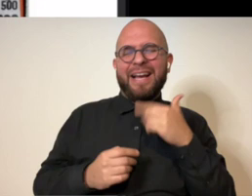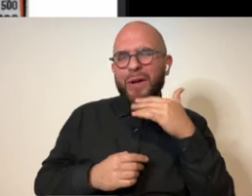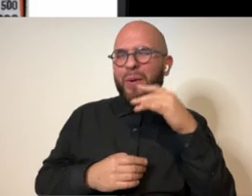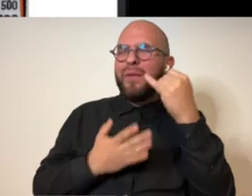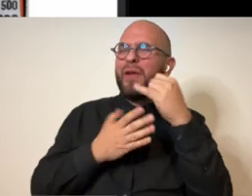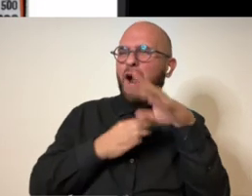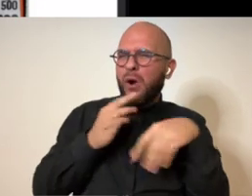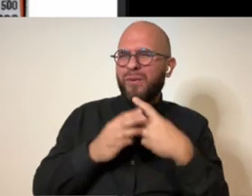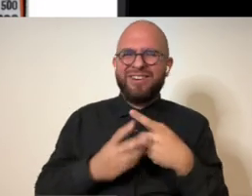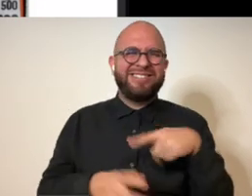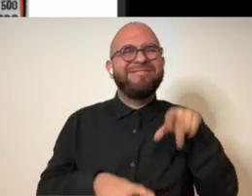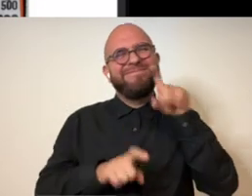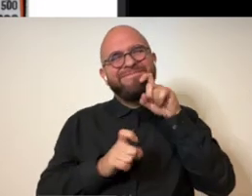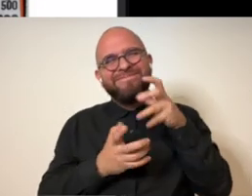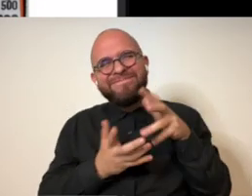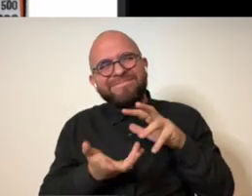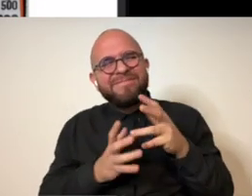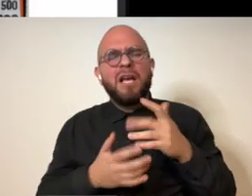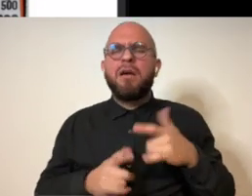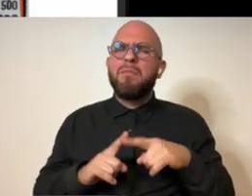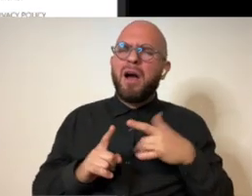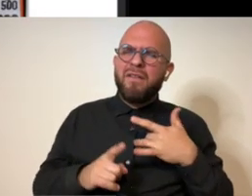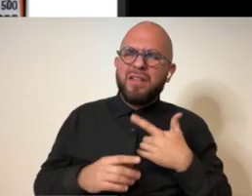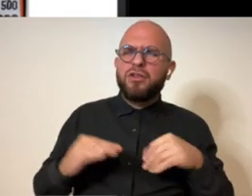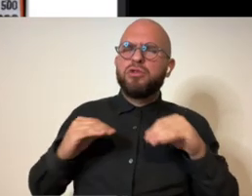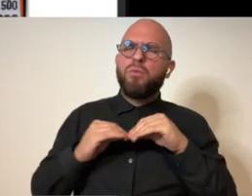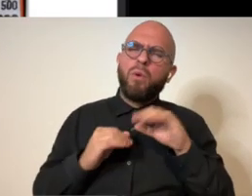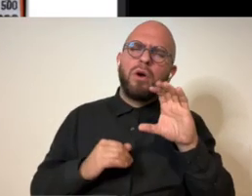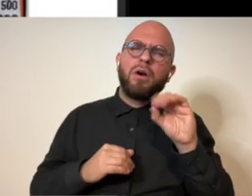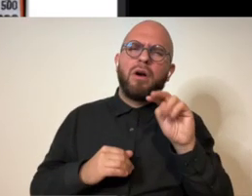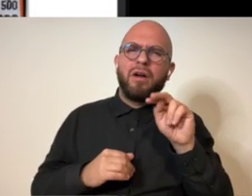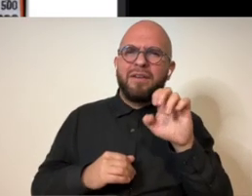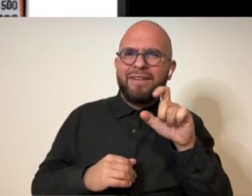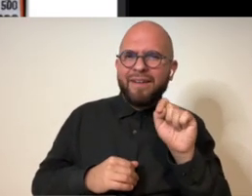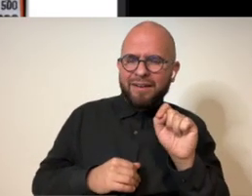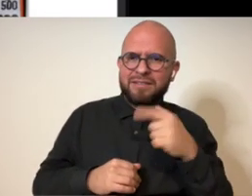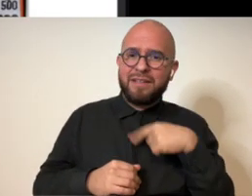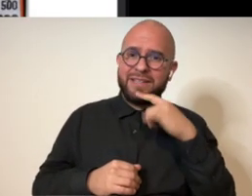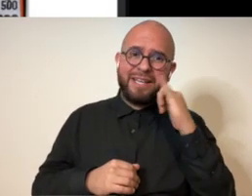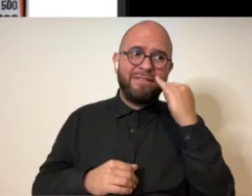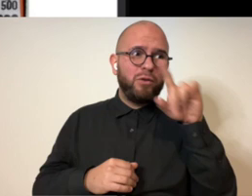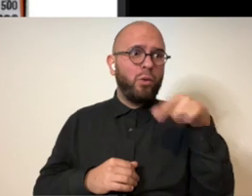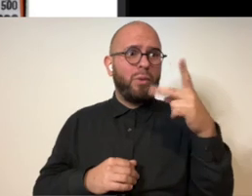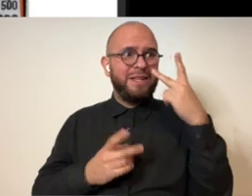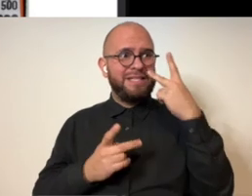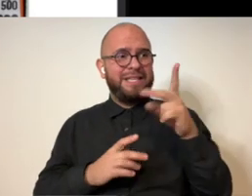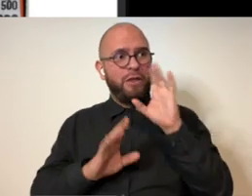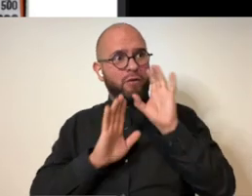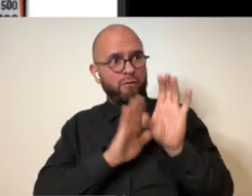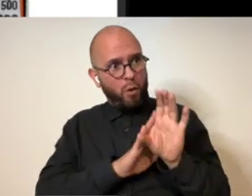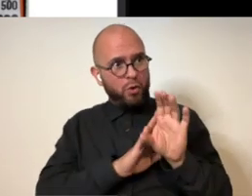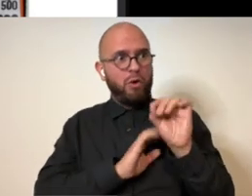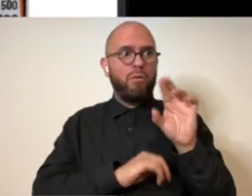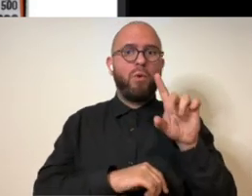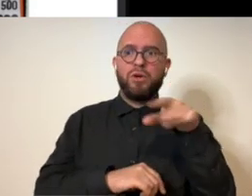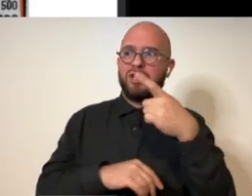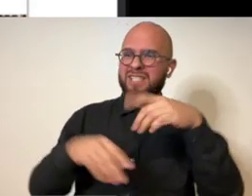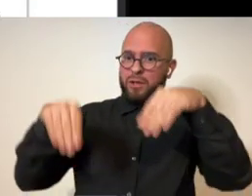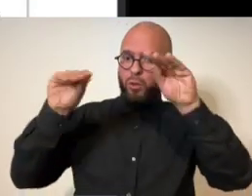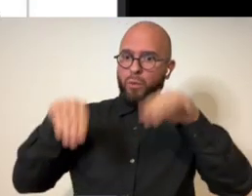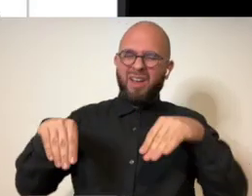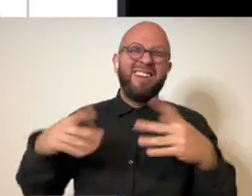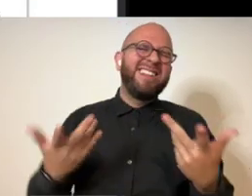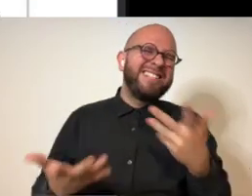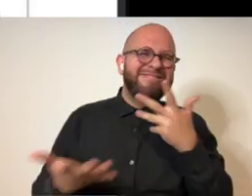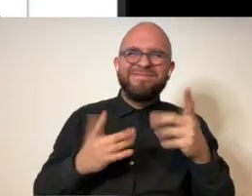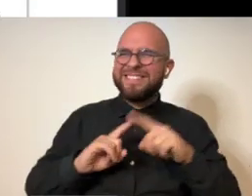is always a thing that's questioned, especially in the art world. But I think it gives the whole thing more context. Like it would be different